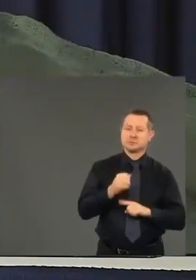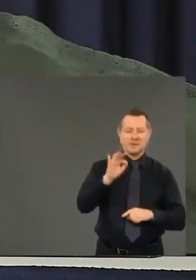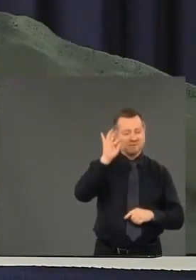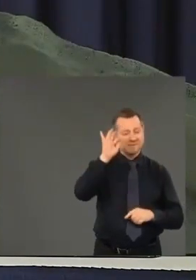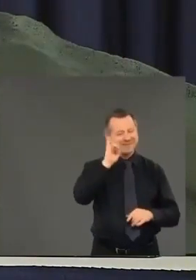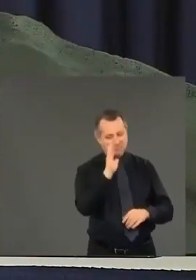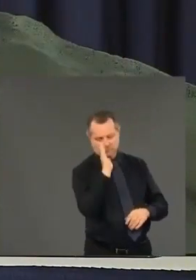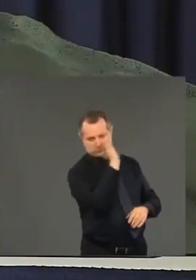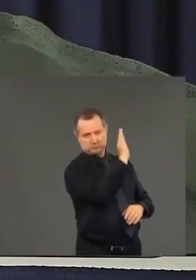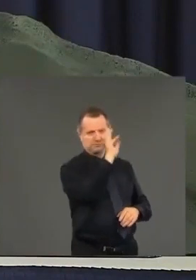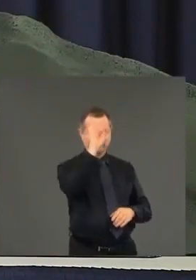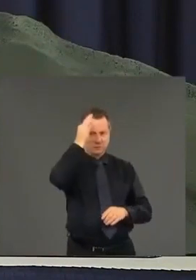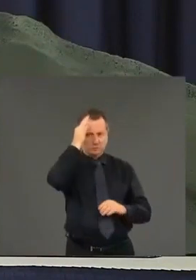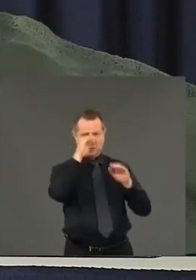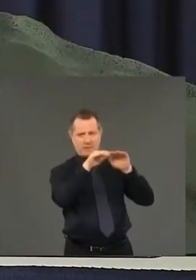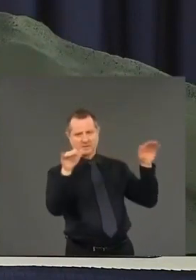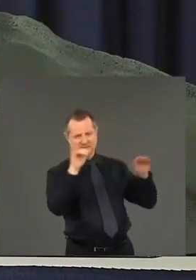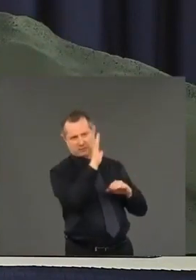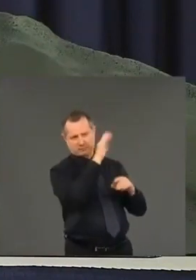Federal government, which is